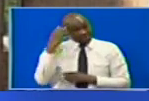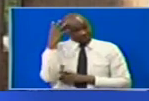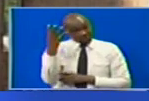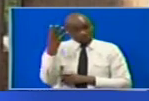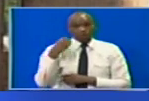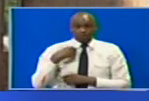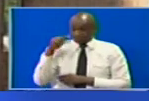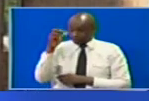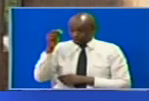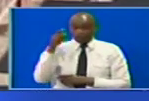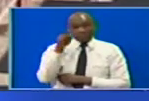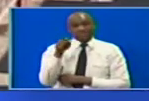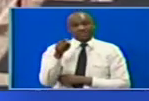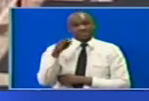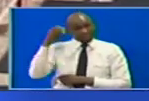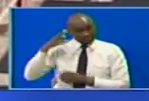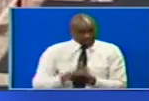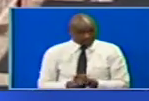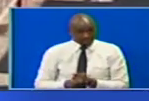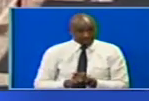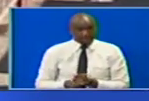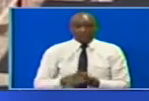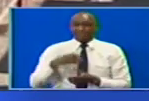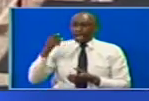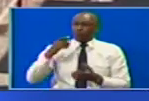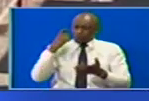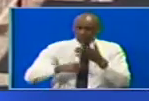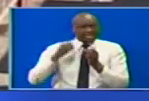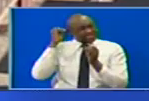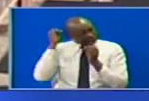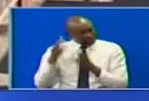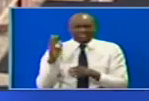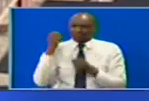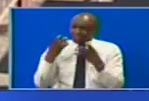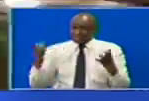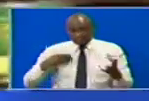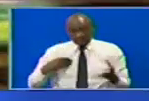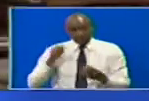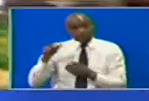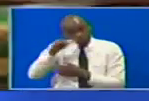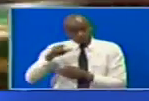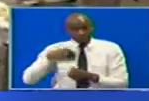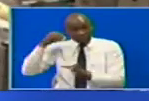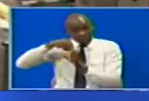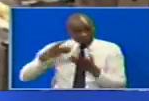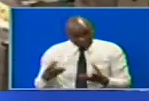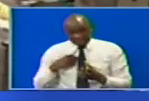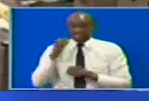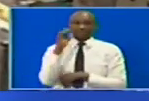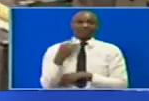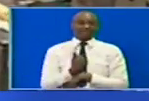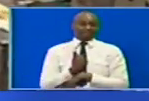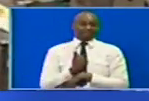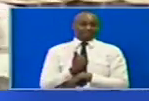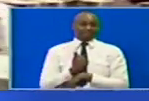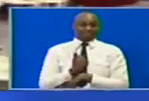producer of geothermal energy, high deployment costs remain a challenge to attracting local investors into the energy